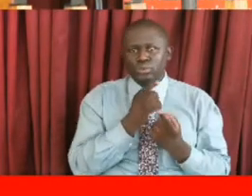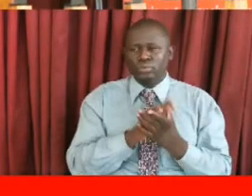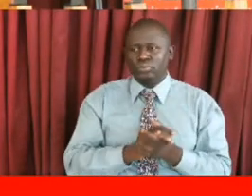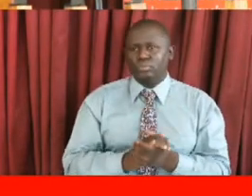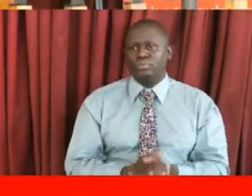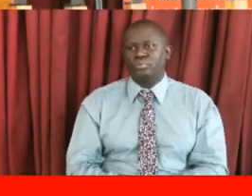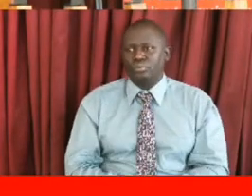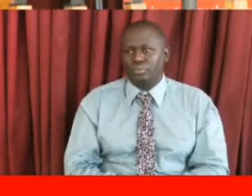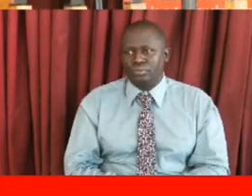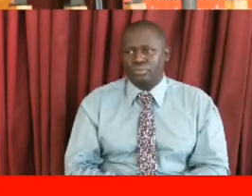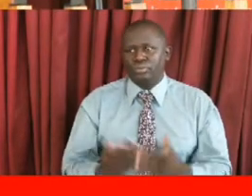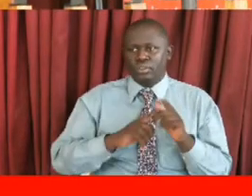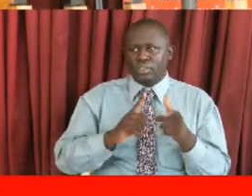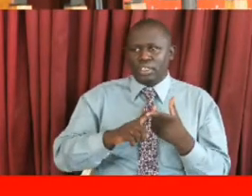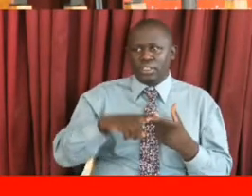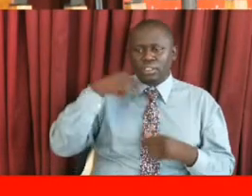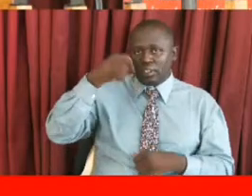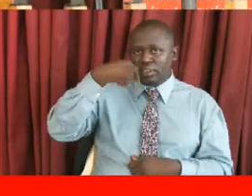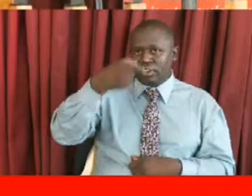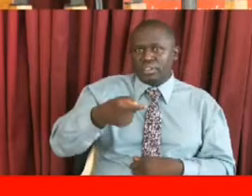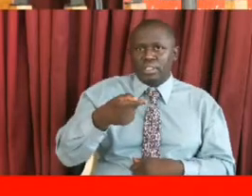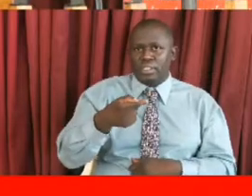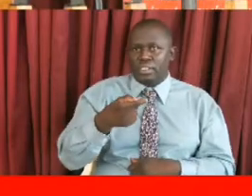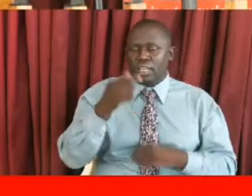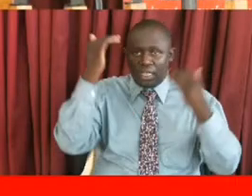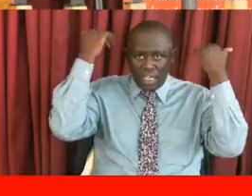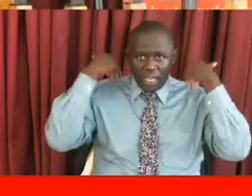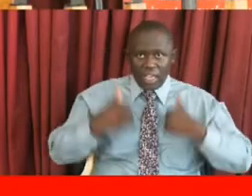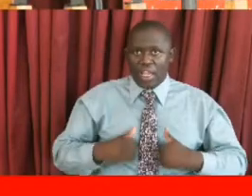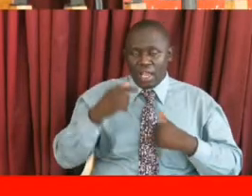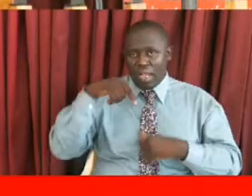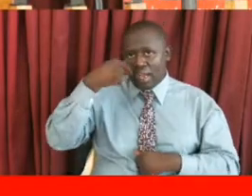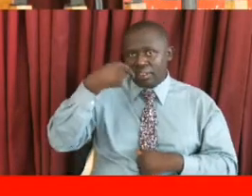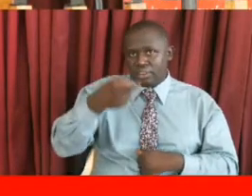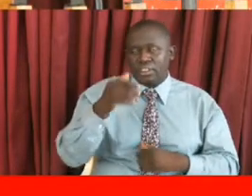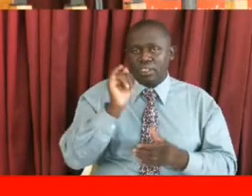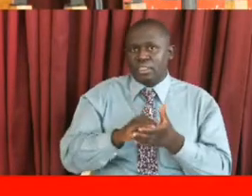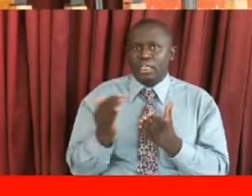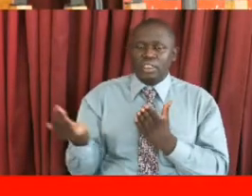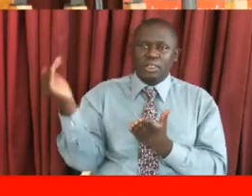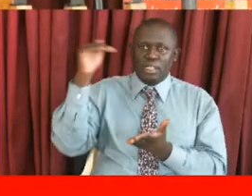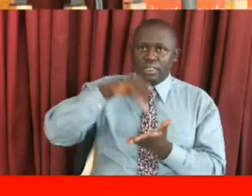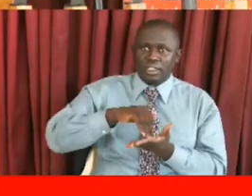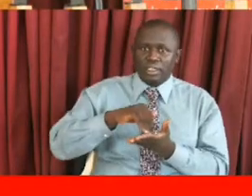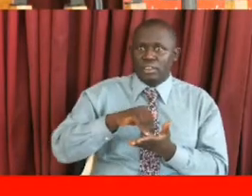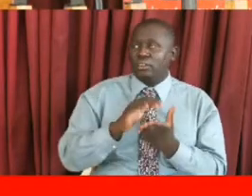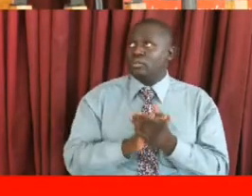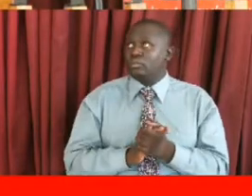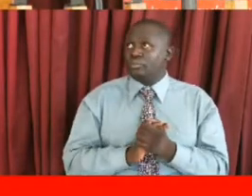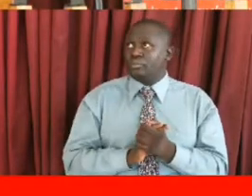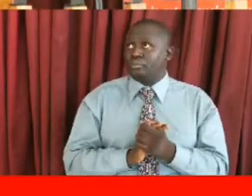you then he say I say that again that time was and